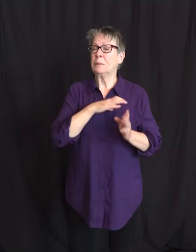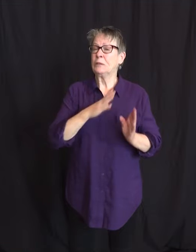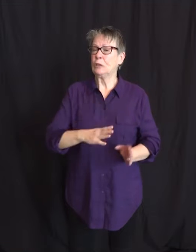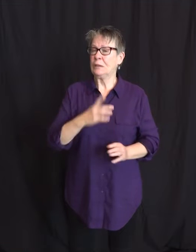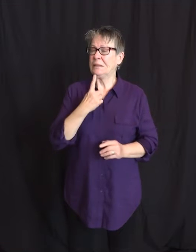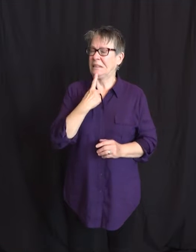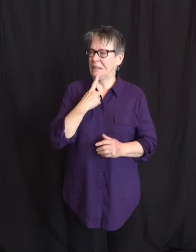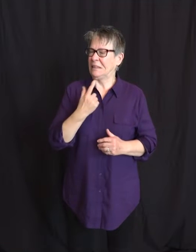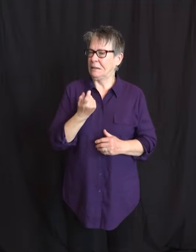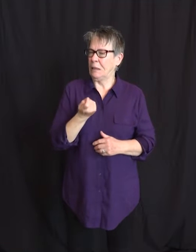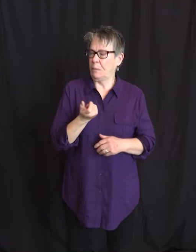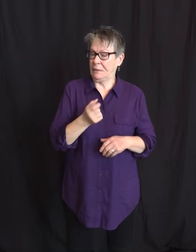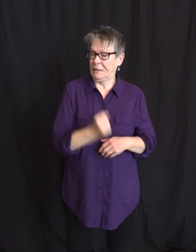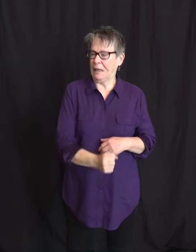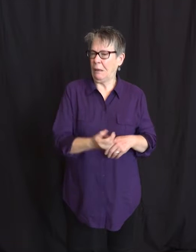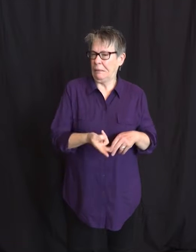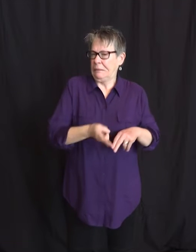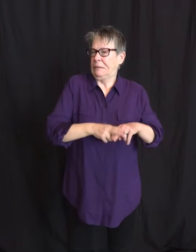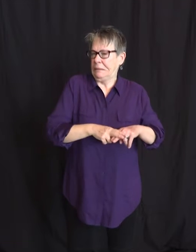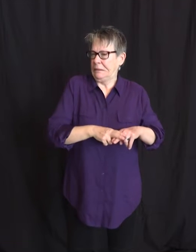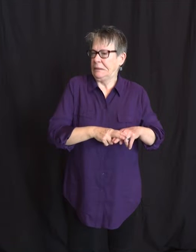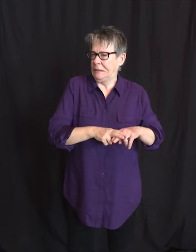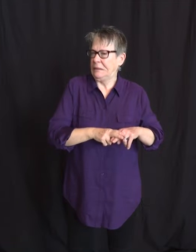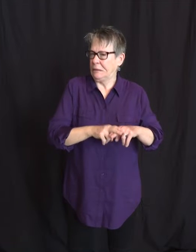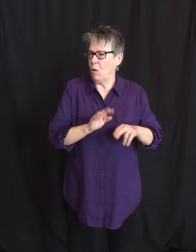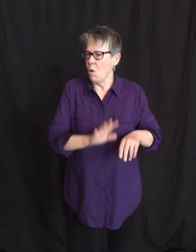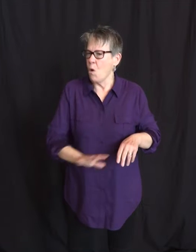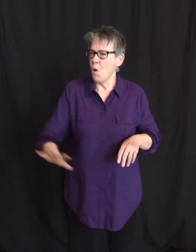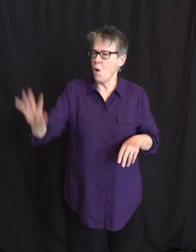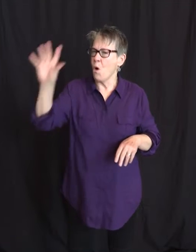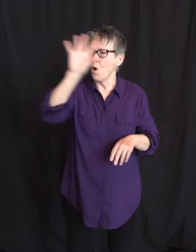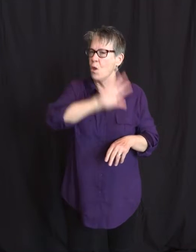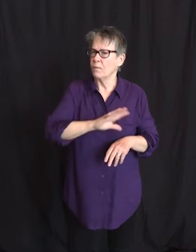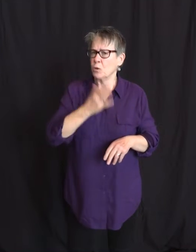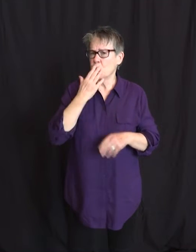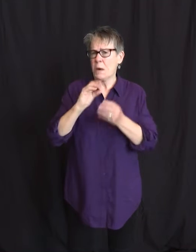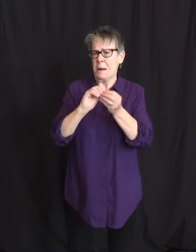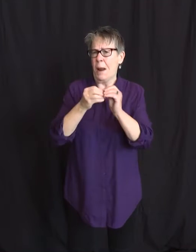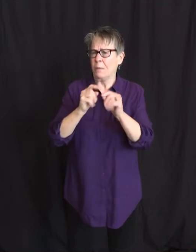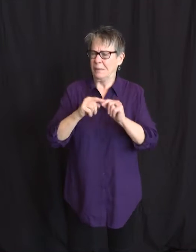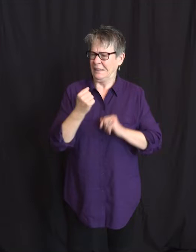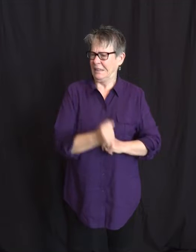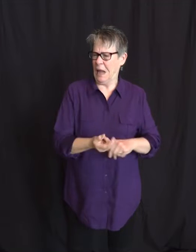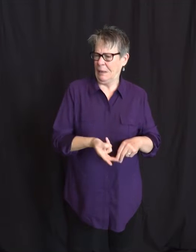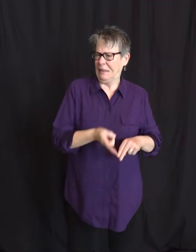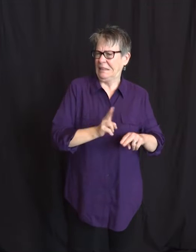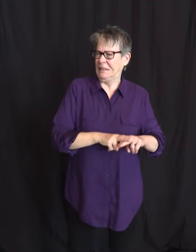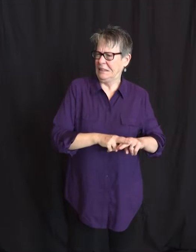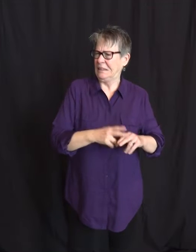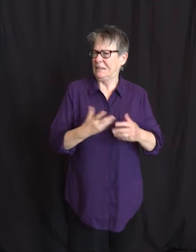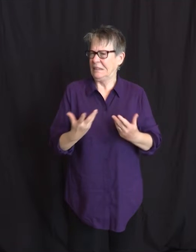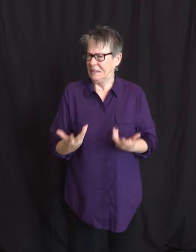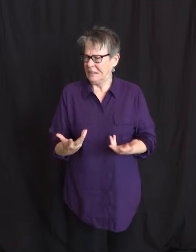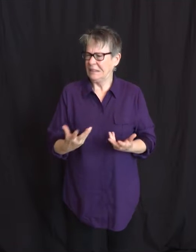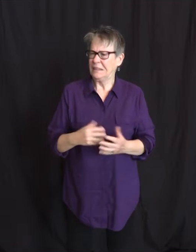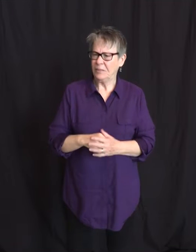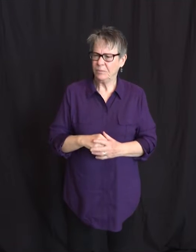is definitely trending in the right way when it comes to those positivity numbers. Sorry to make you get unmasked